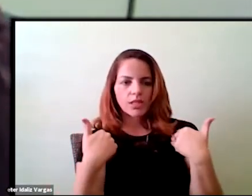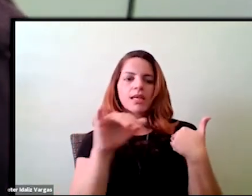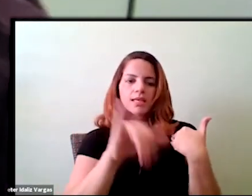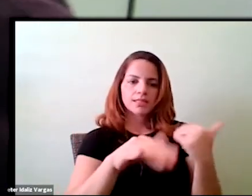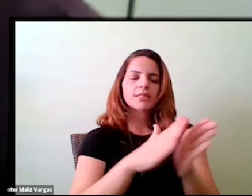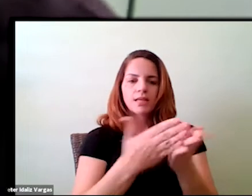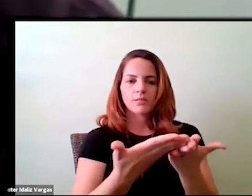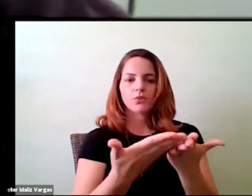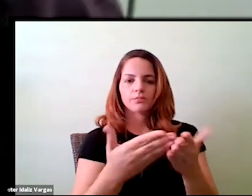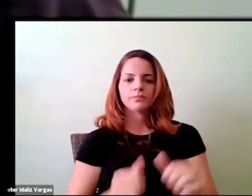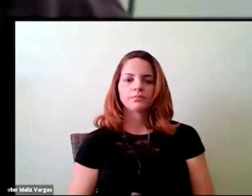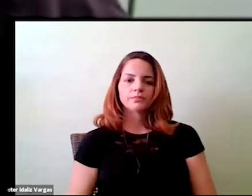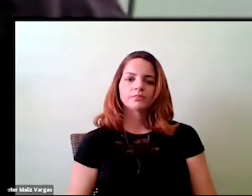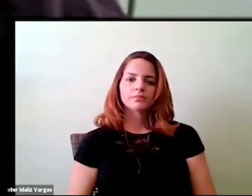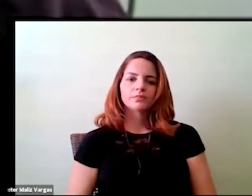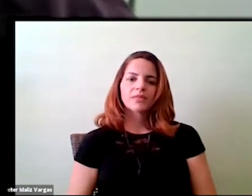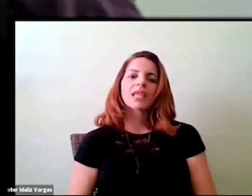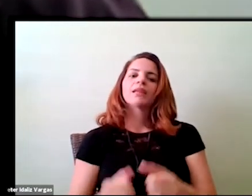Here we have a novel.